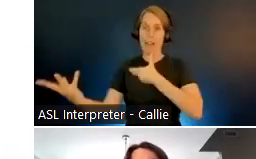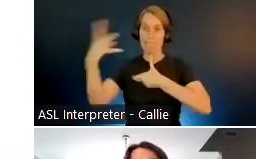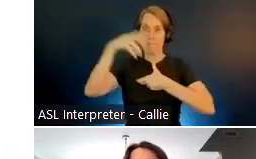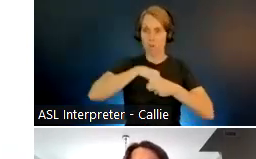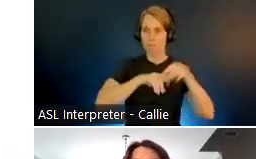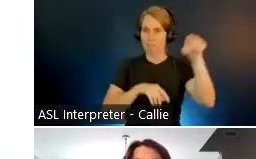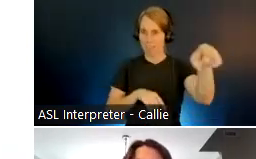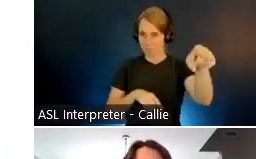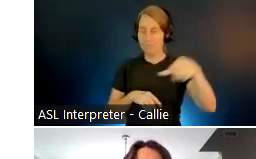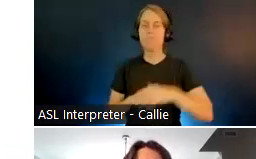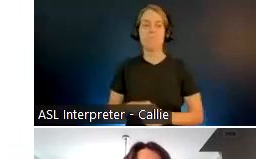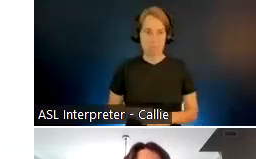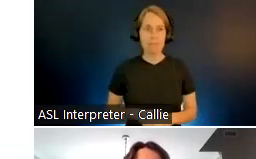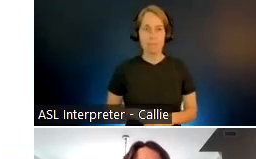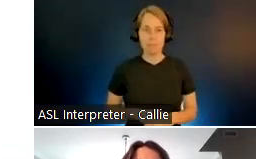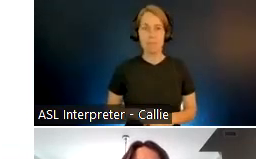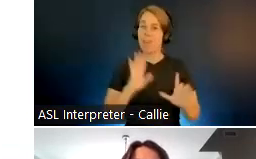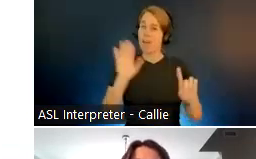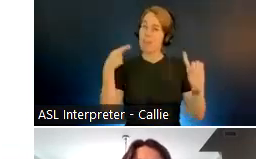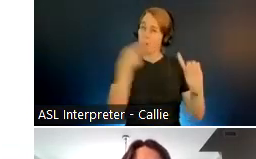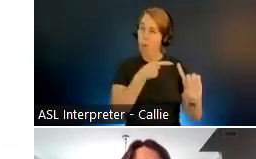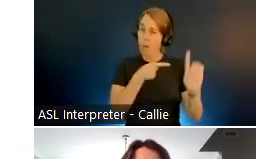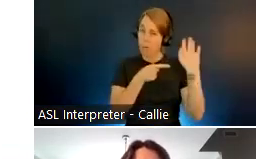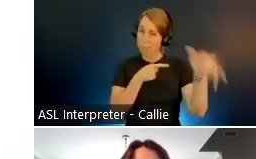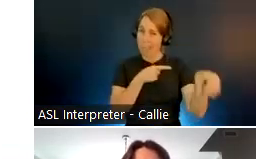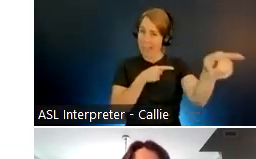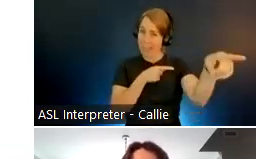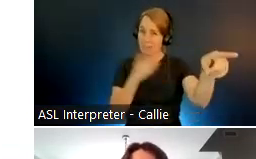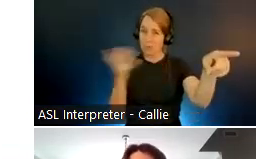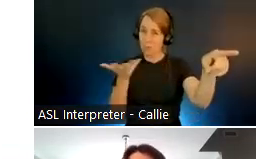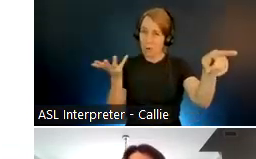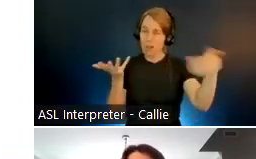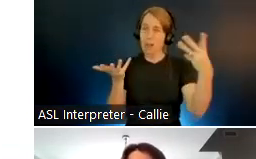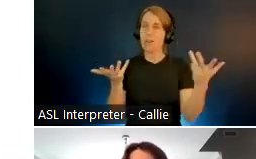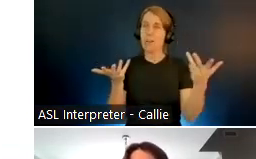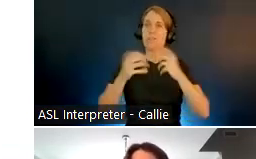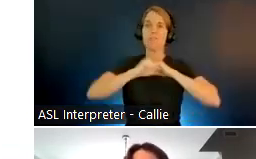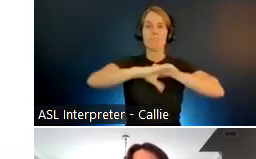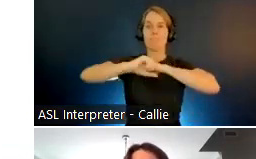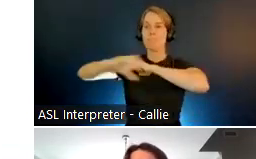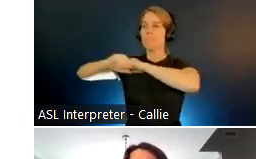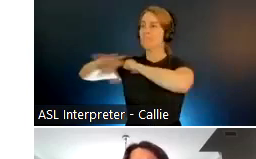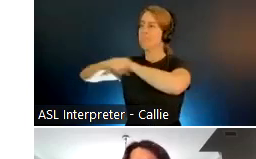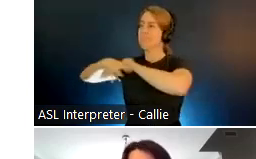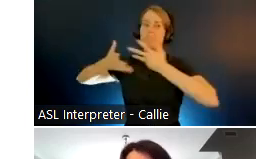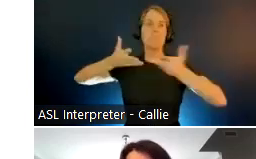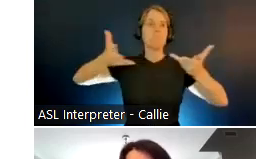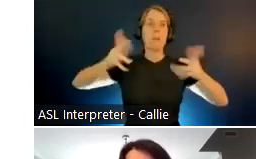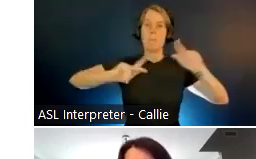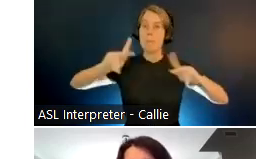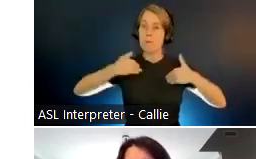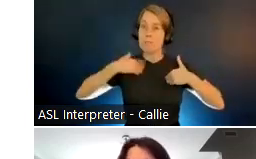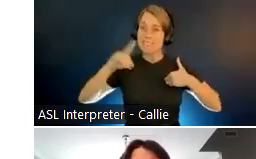Me SC, the goal really is to promote employment for people with disabilities, to show that people